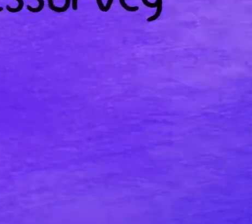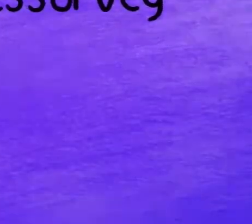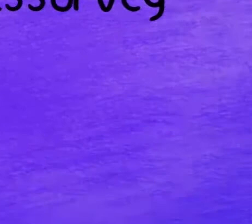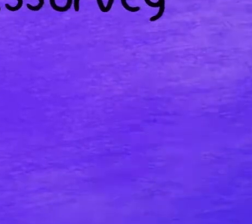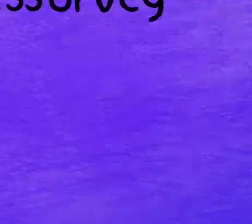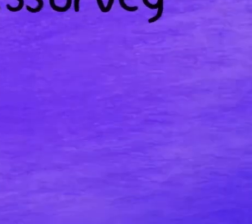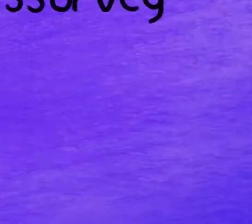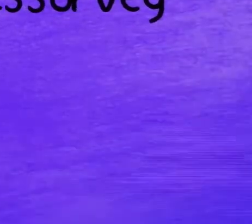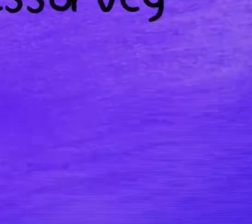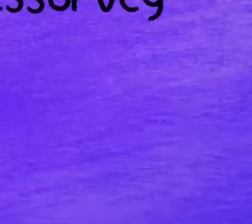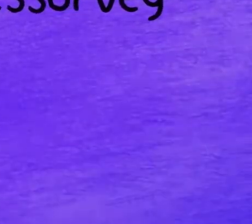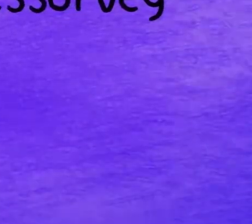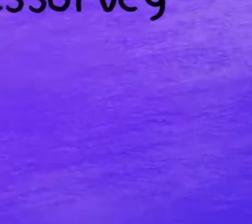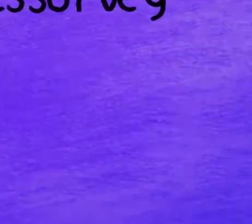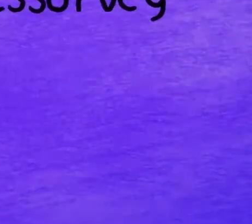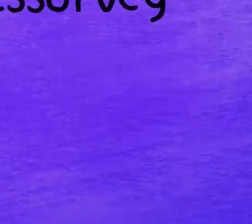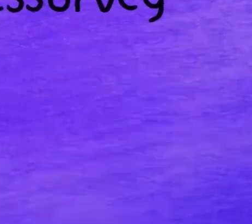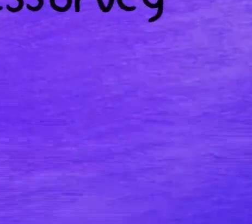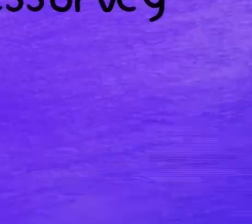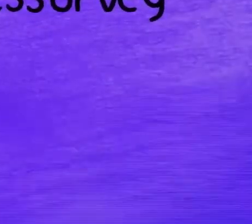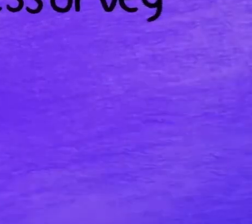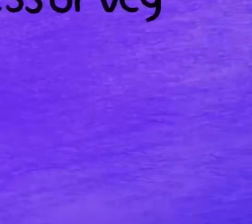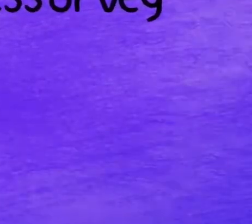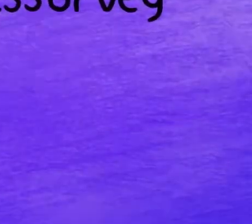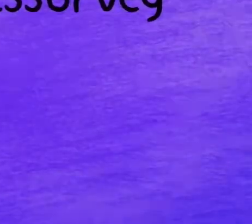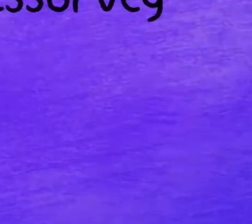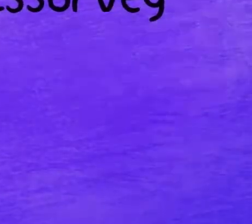imagineblack.org/Black Possibilities Survey. A new world is waiting.